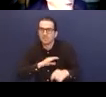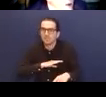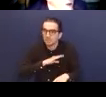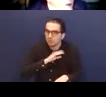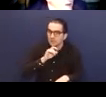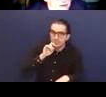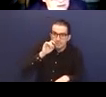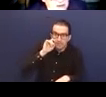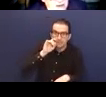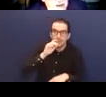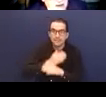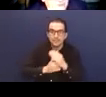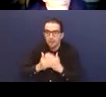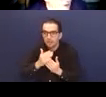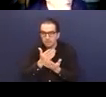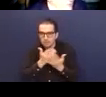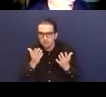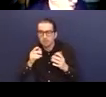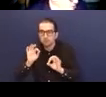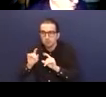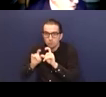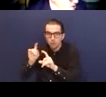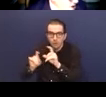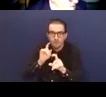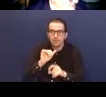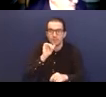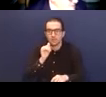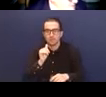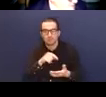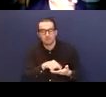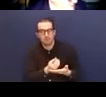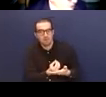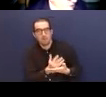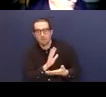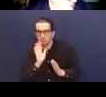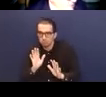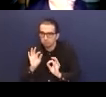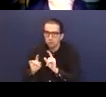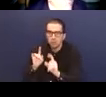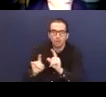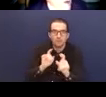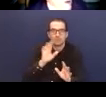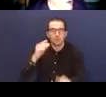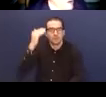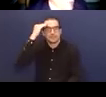8, 10, 11, and 16. And to remind you what those are, I'll run through them. So 1